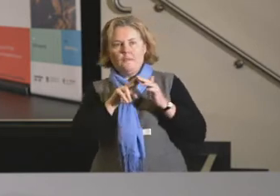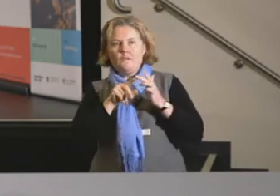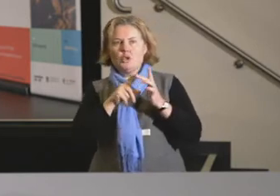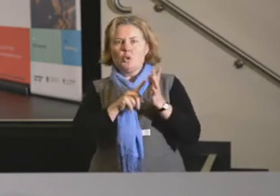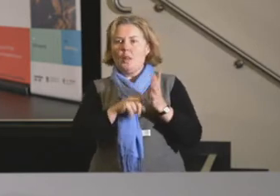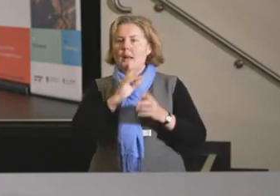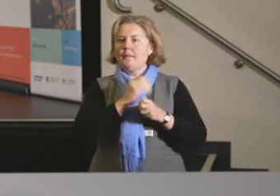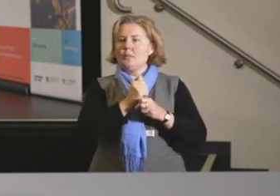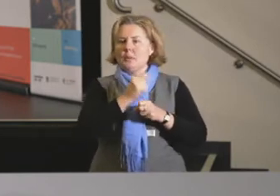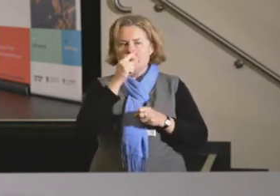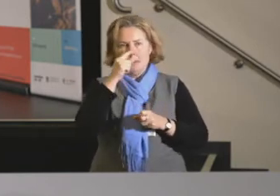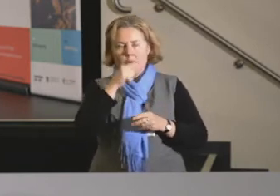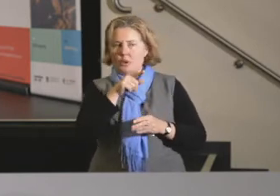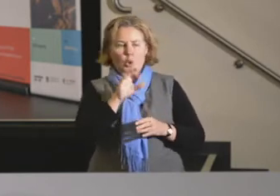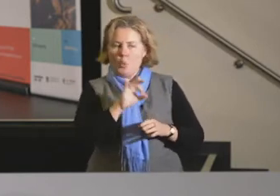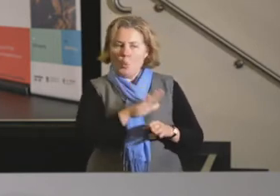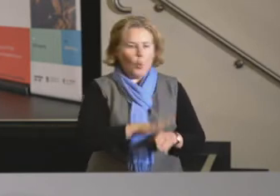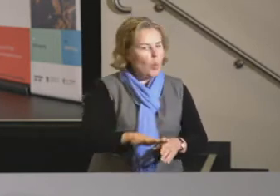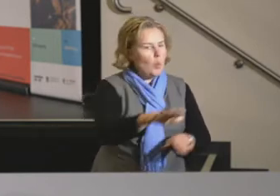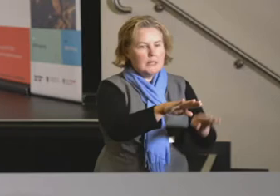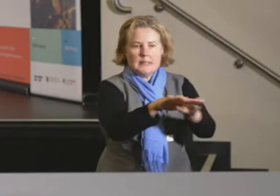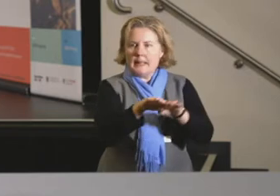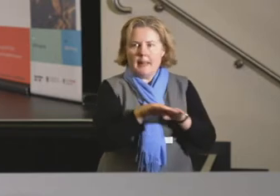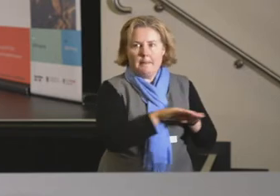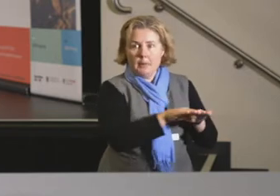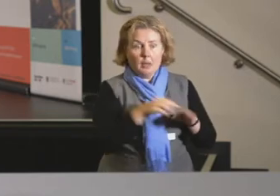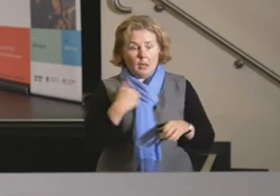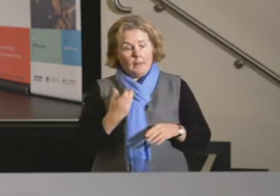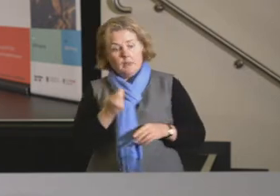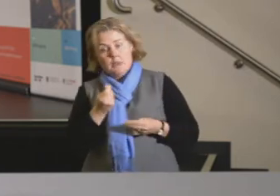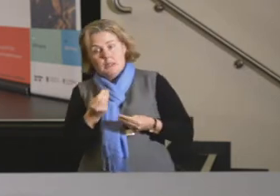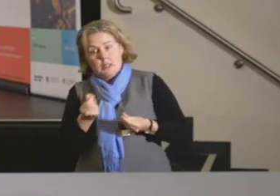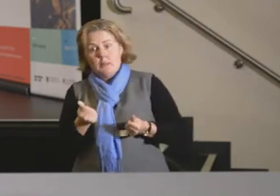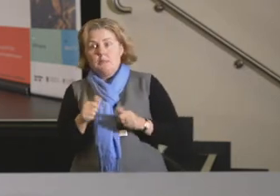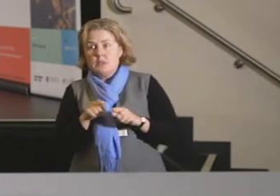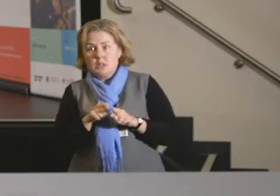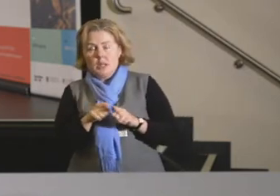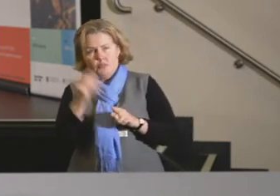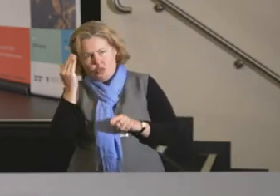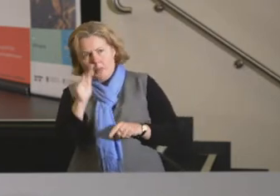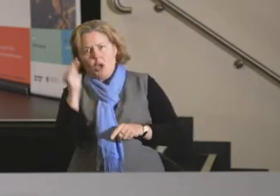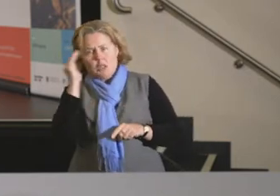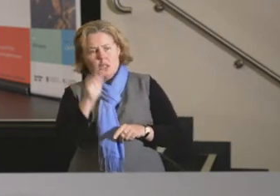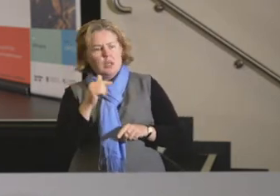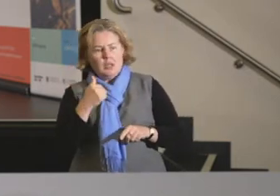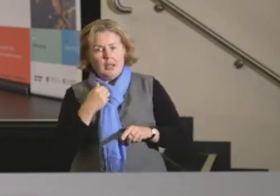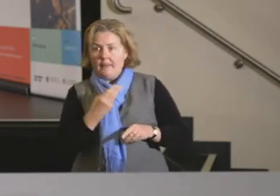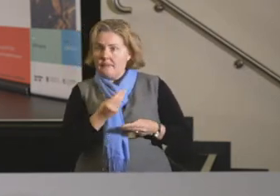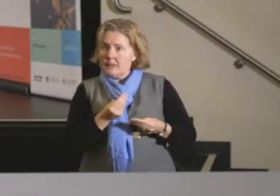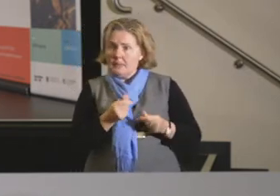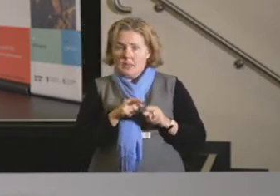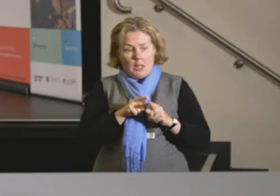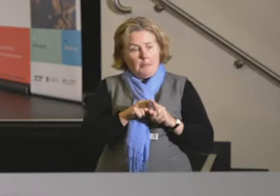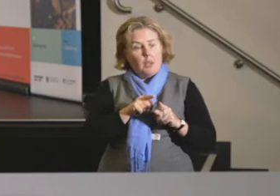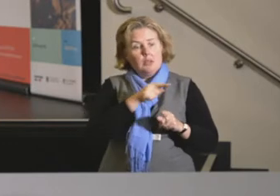I share in common with a lesbian and bisexual lesbian woman the fact that we are attracted to someone of the same